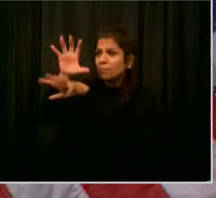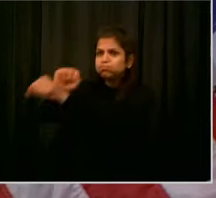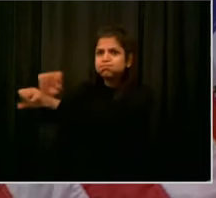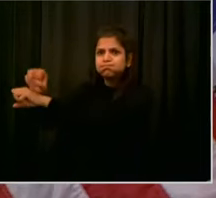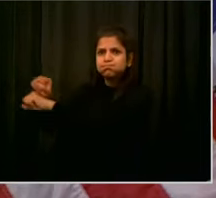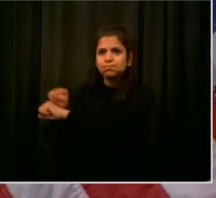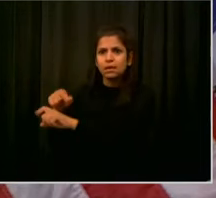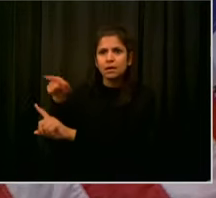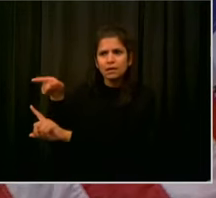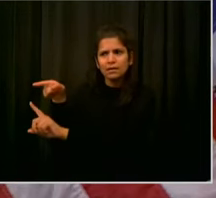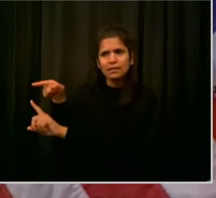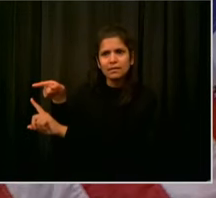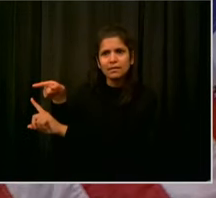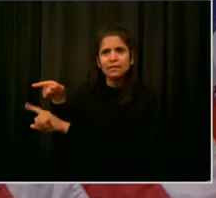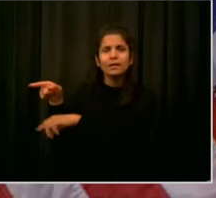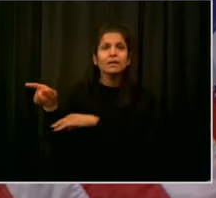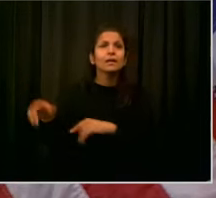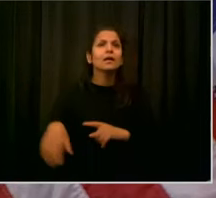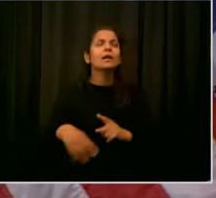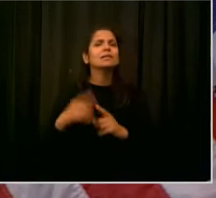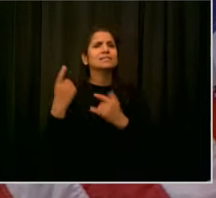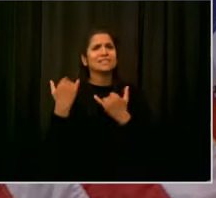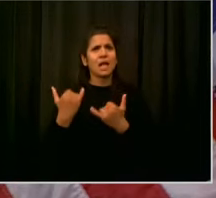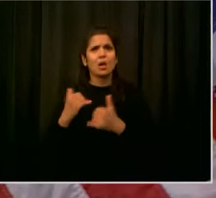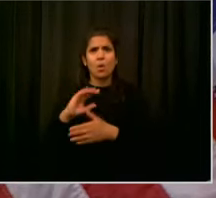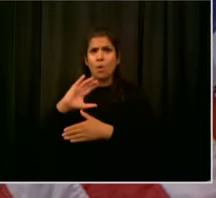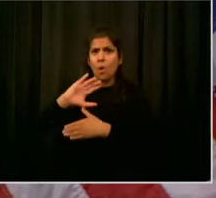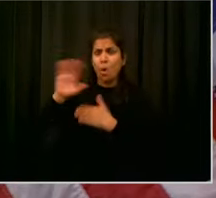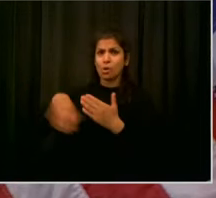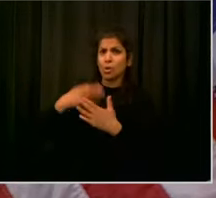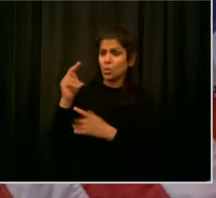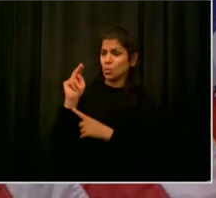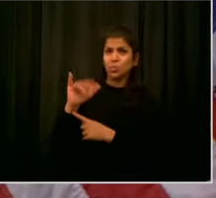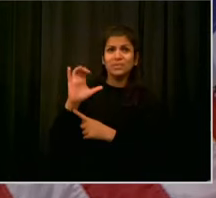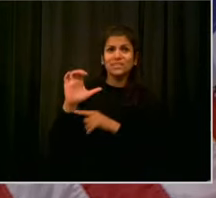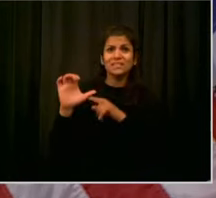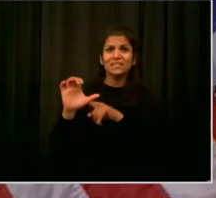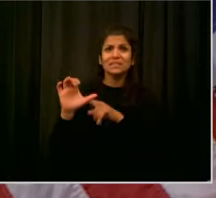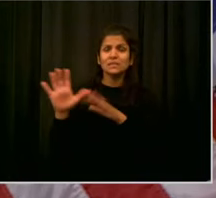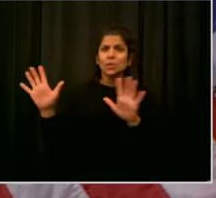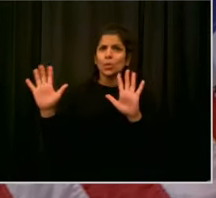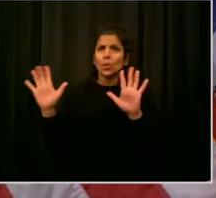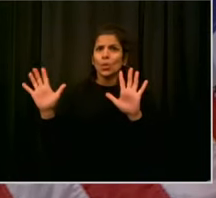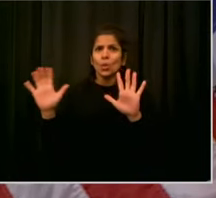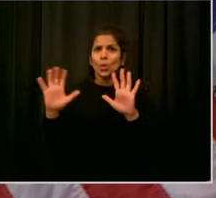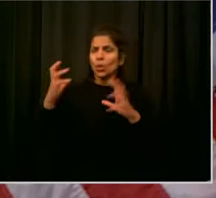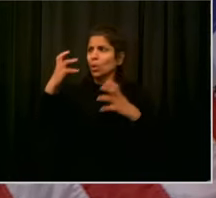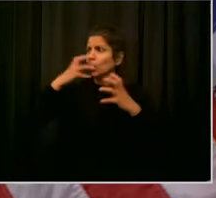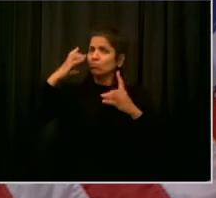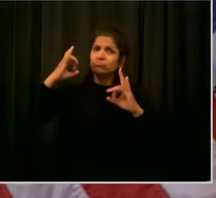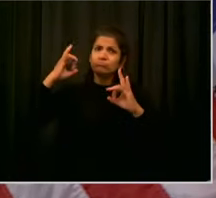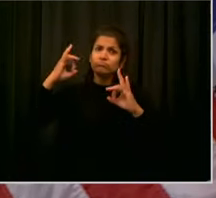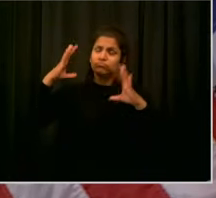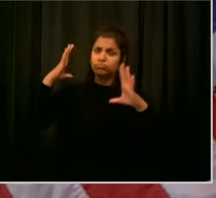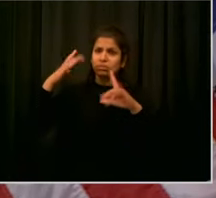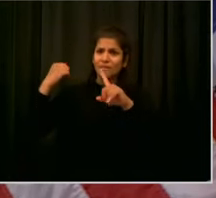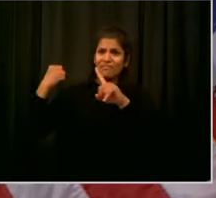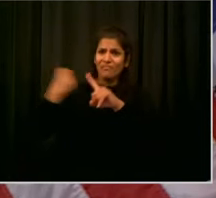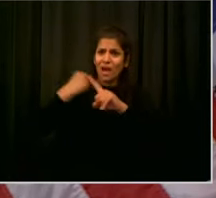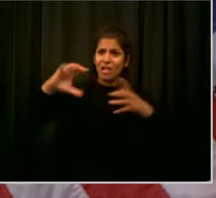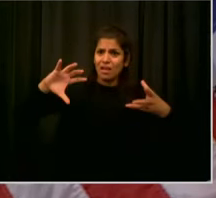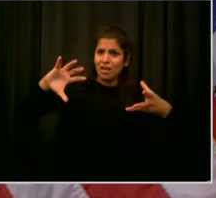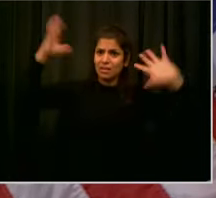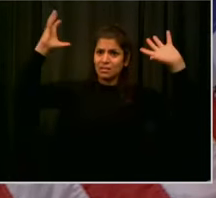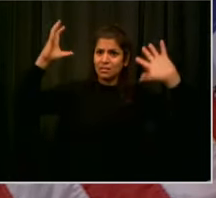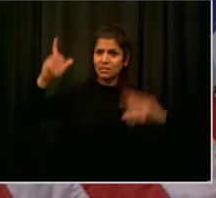and I give a lot of credit to Mayor Dinkins, I give a lot of credit to Speaker Peter Vallone. They got together and they said,